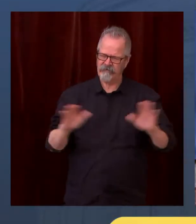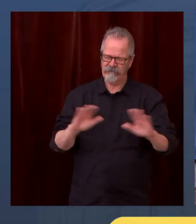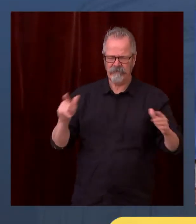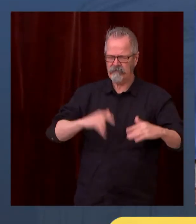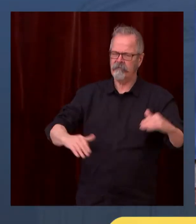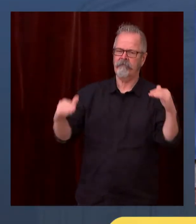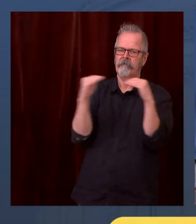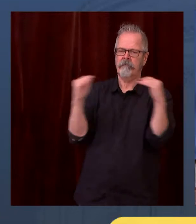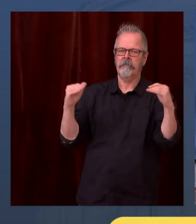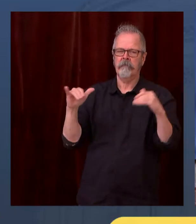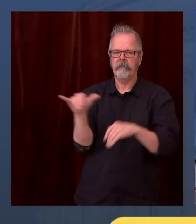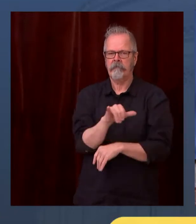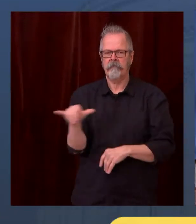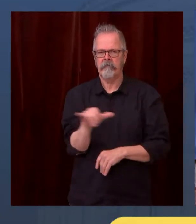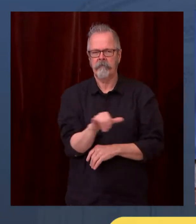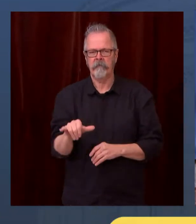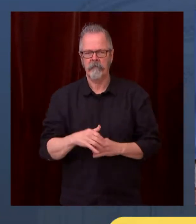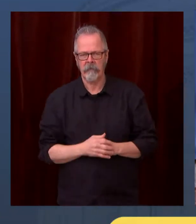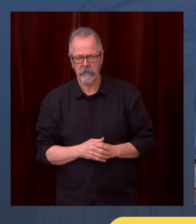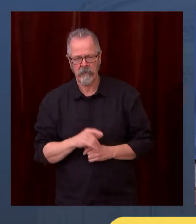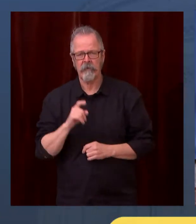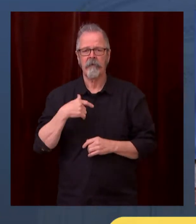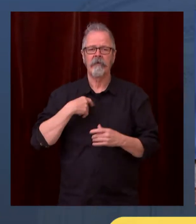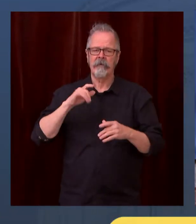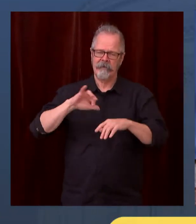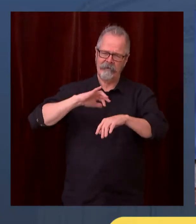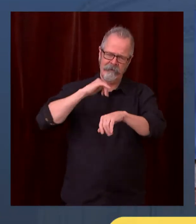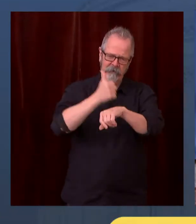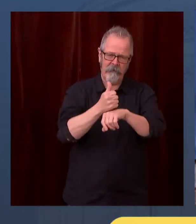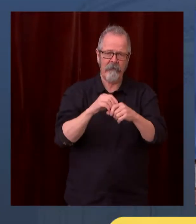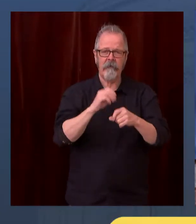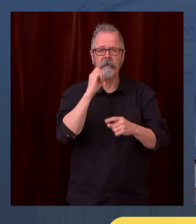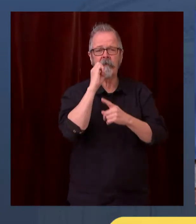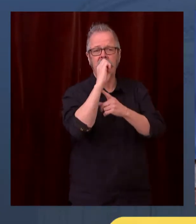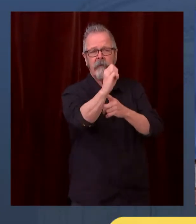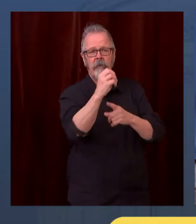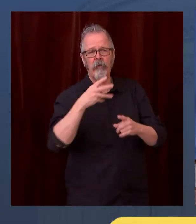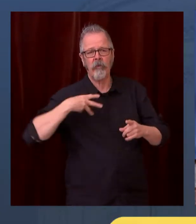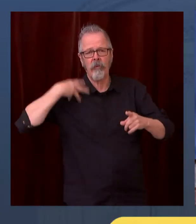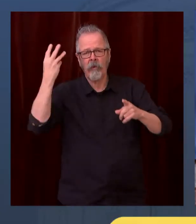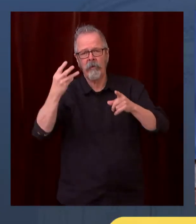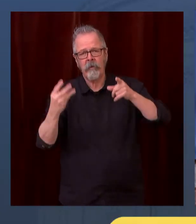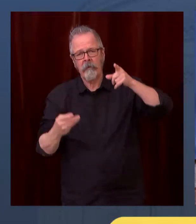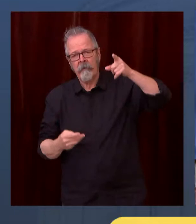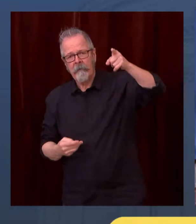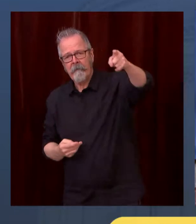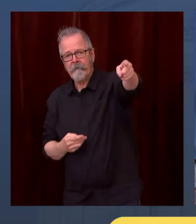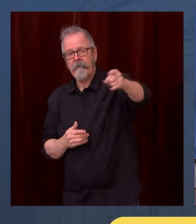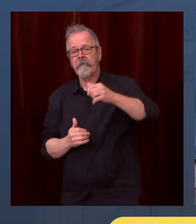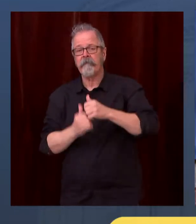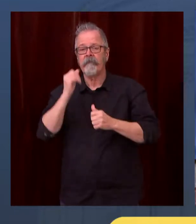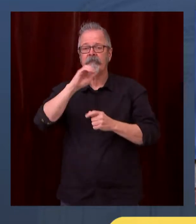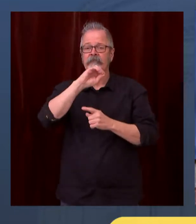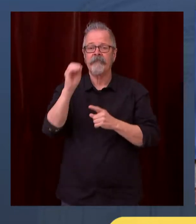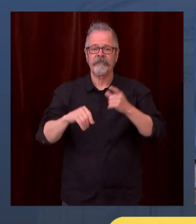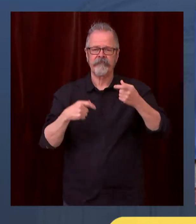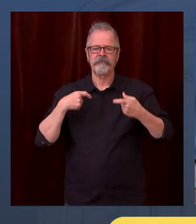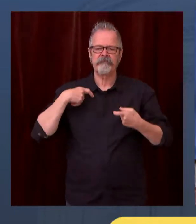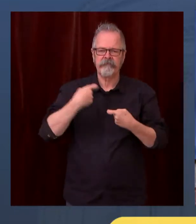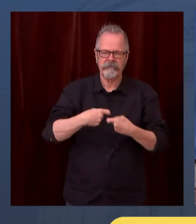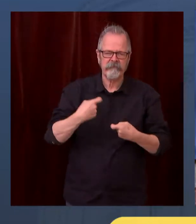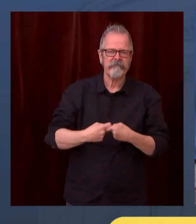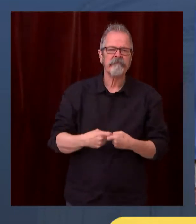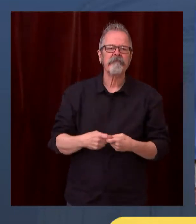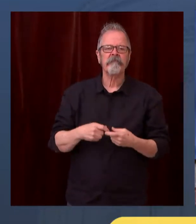max vaccination sites in eastern Washington, where we have large numbers of Hispanic folks living,